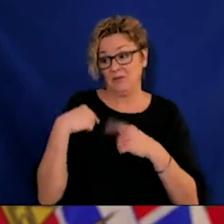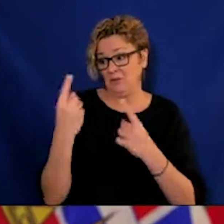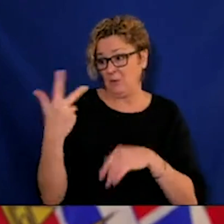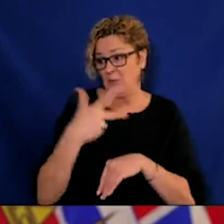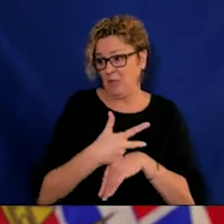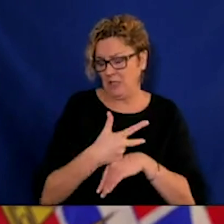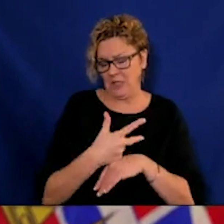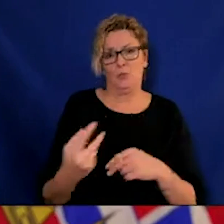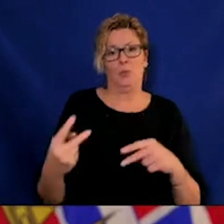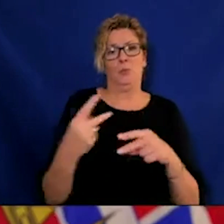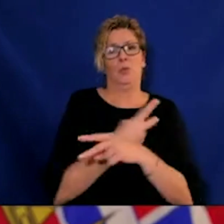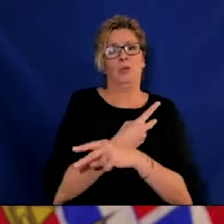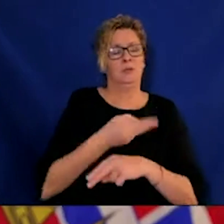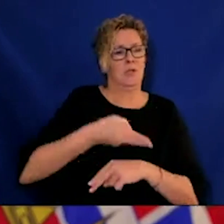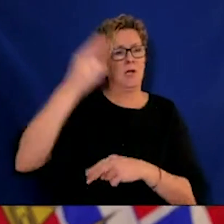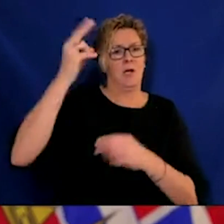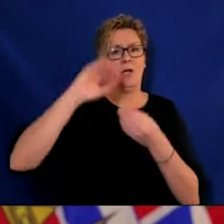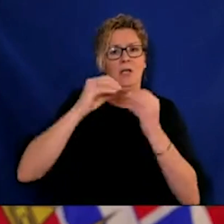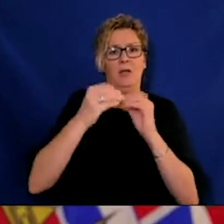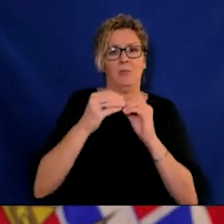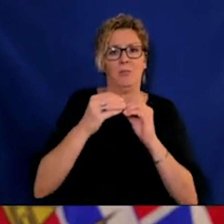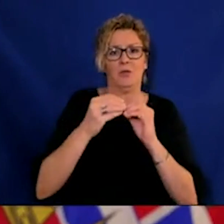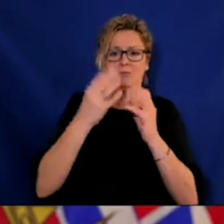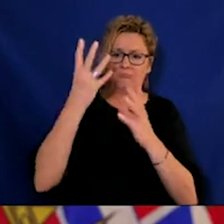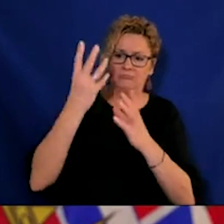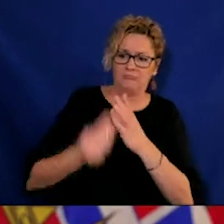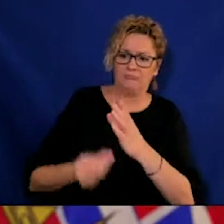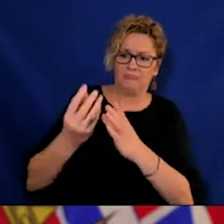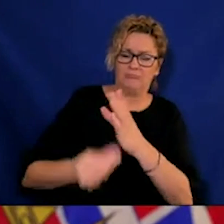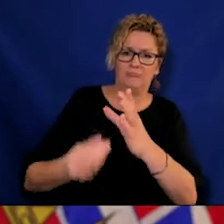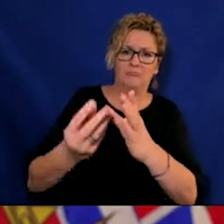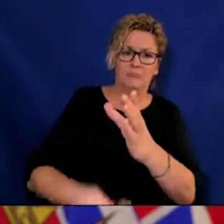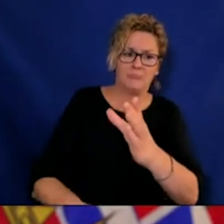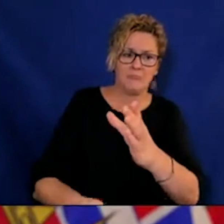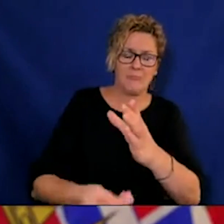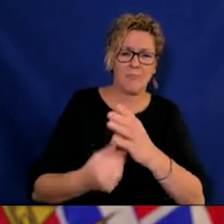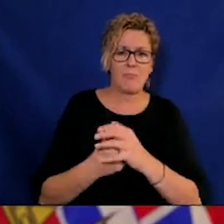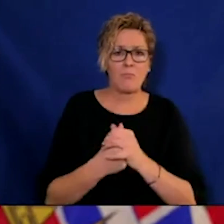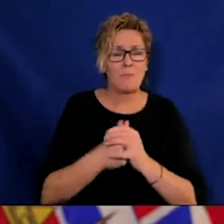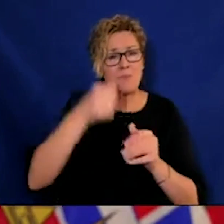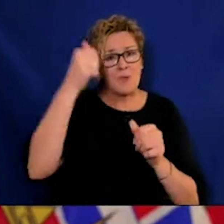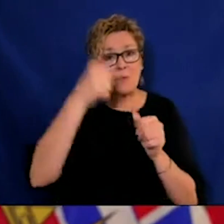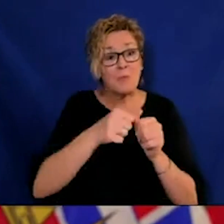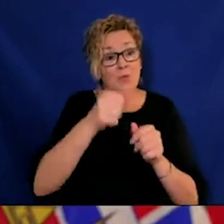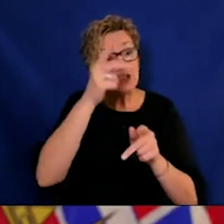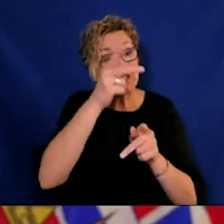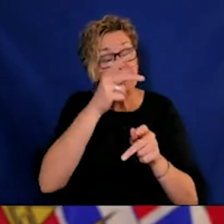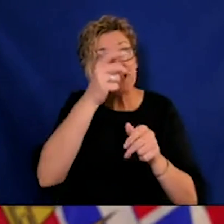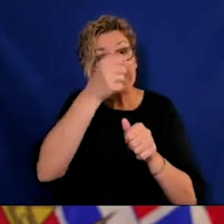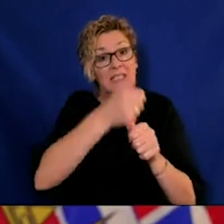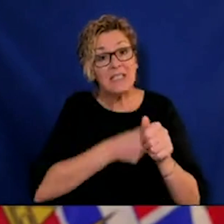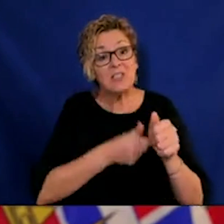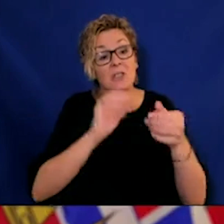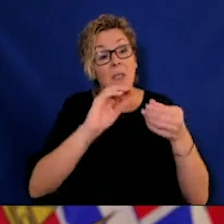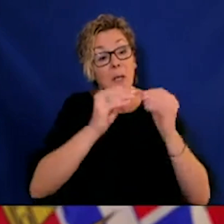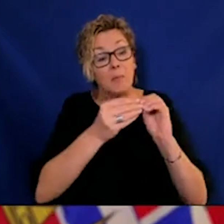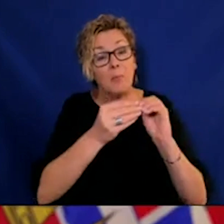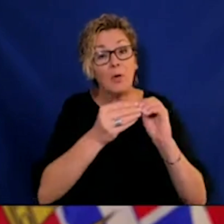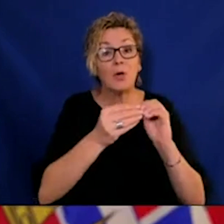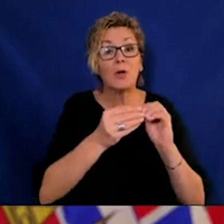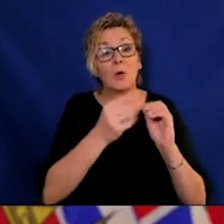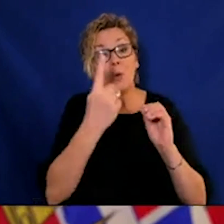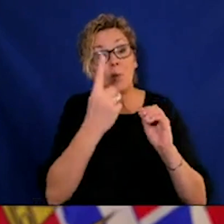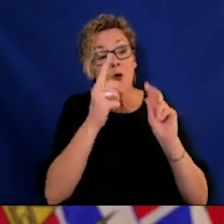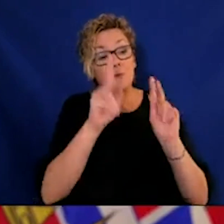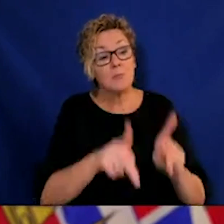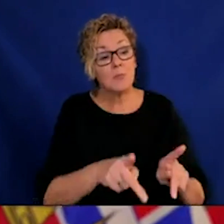our province. These people have faces, have names, have stories, have families.